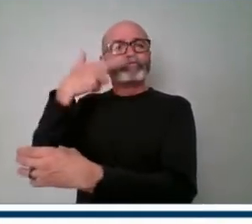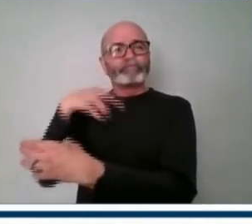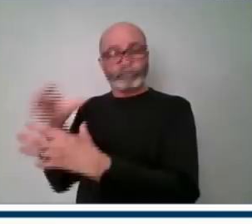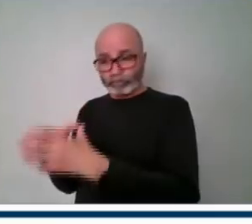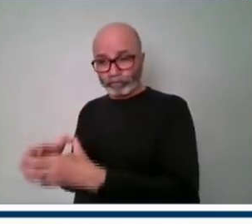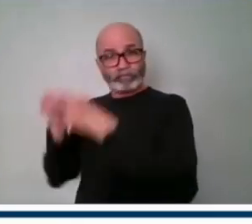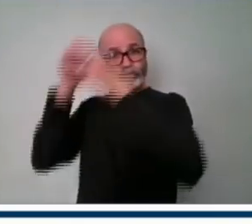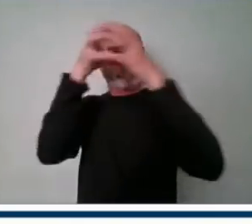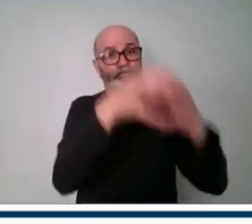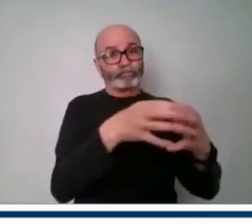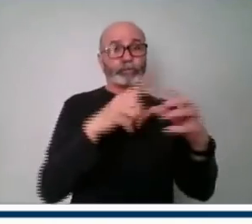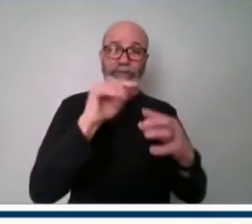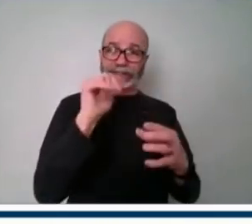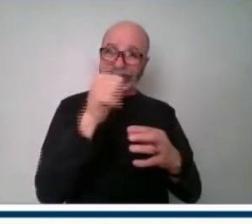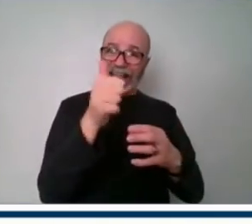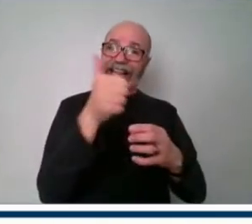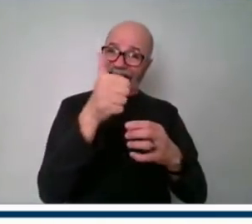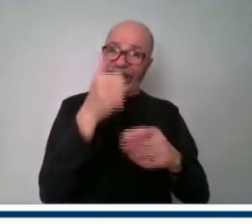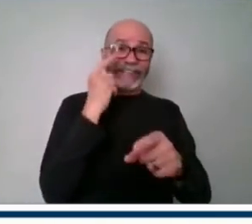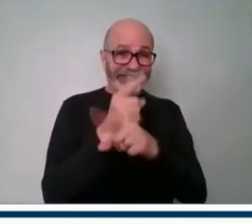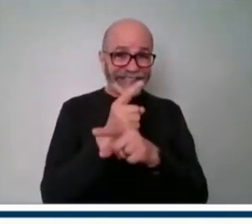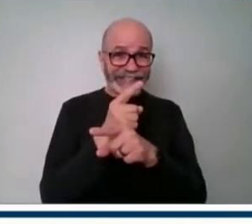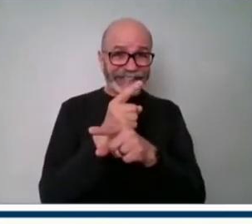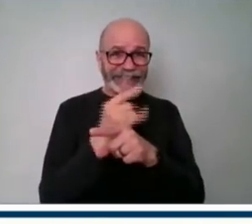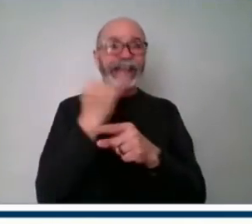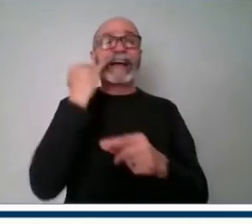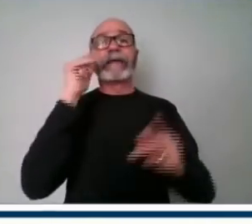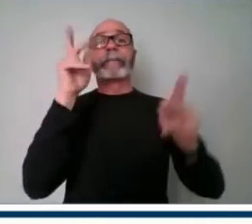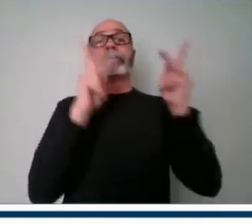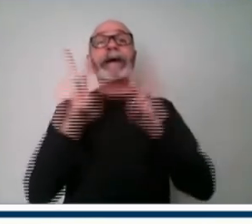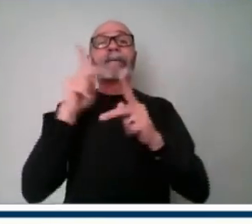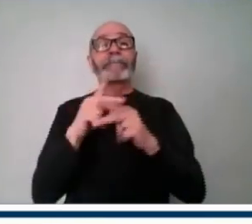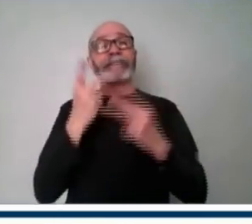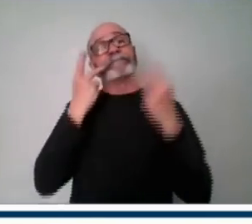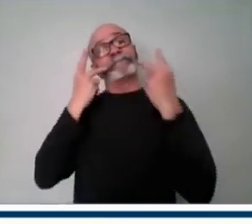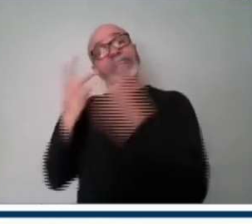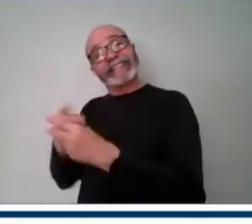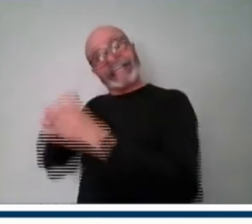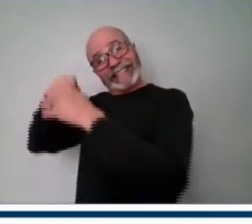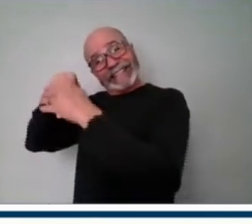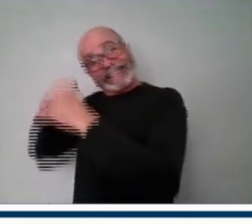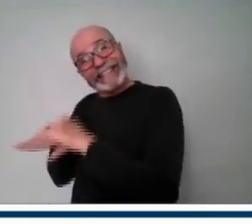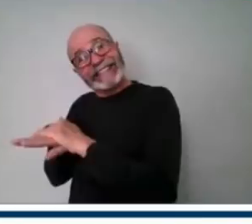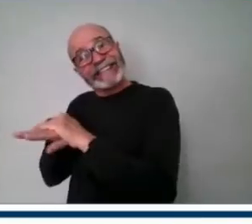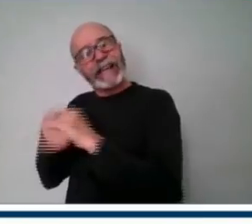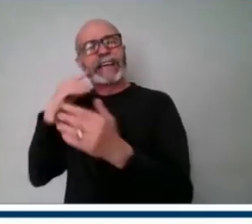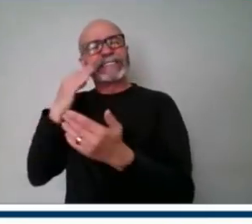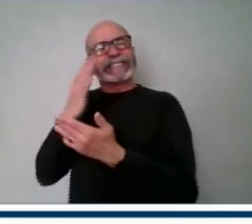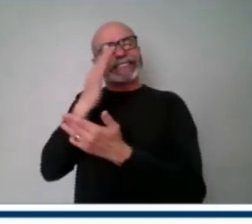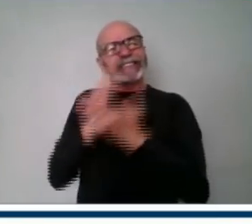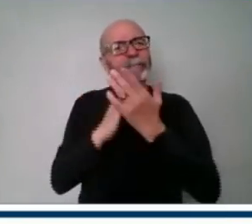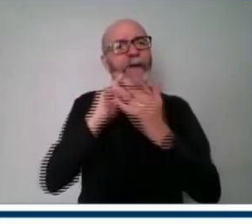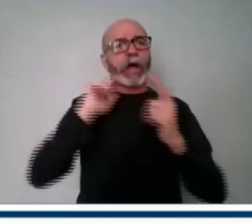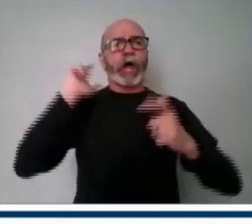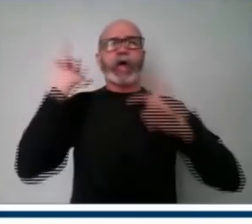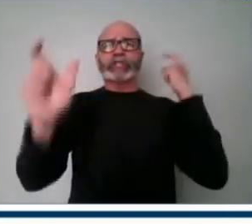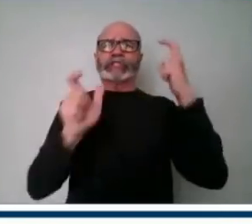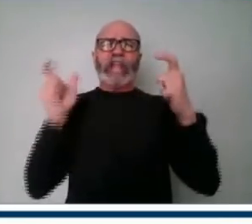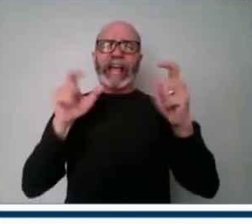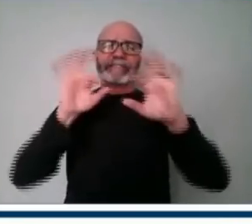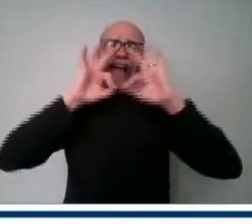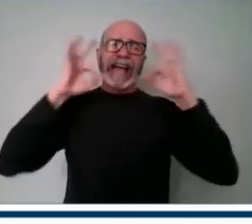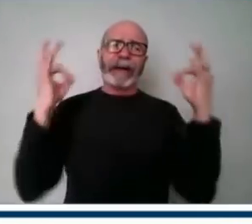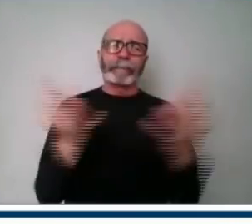if you're having people into your home, and this is really about, we heard lots from larger families that they were feeling, and I appreciate that they were